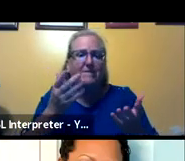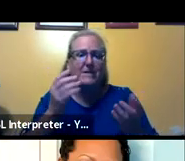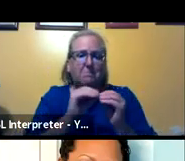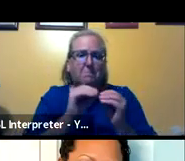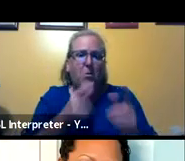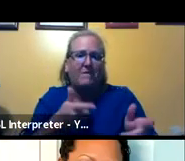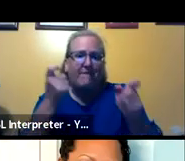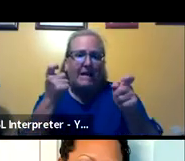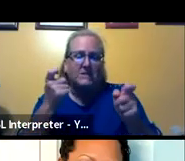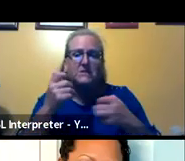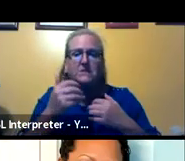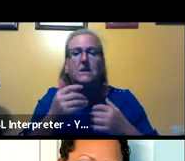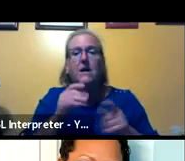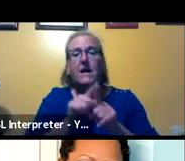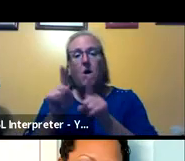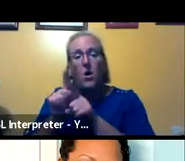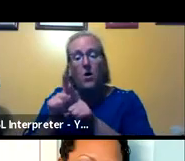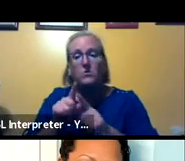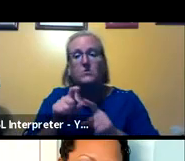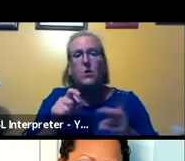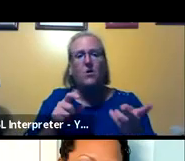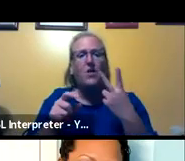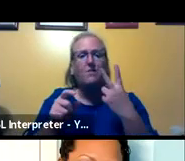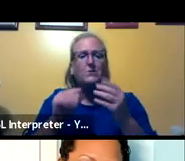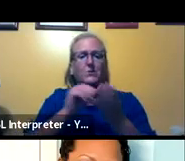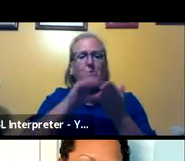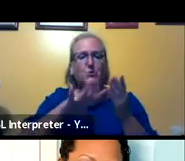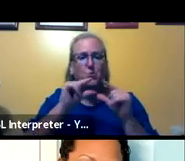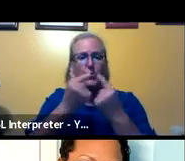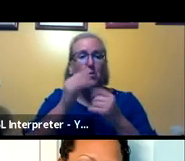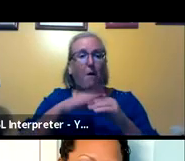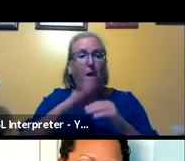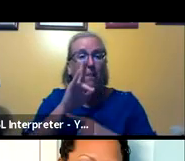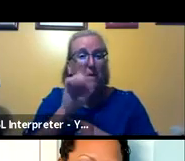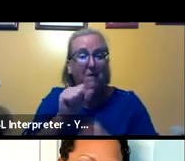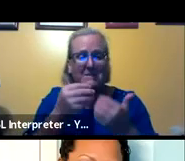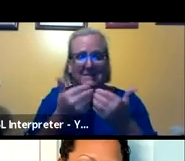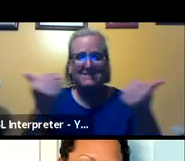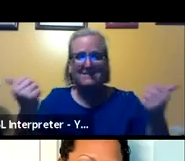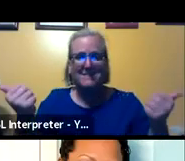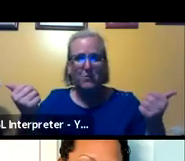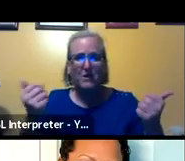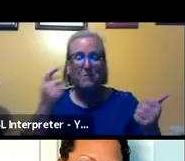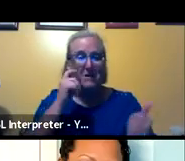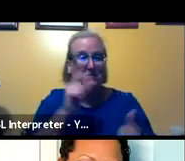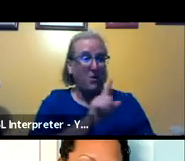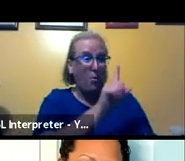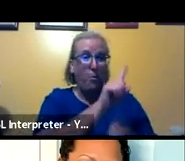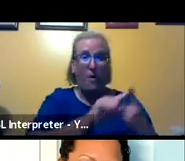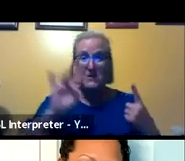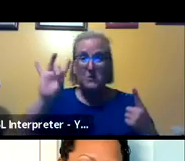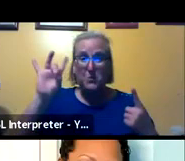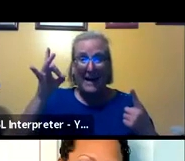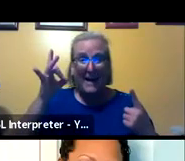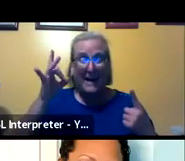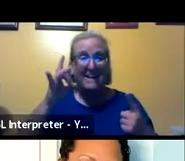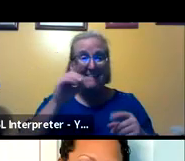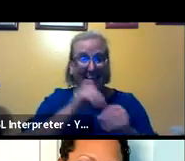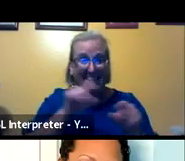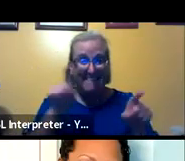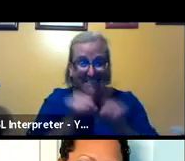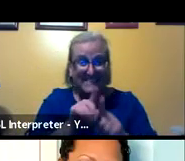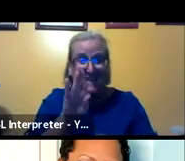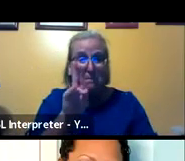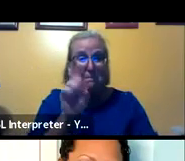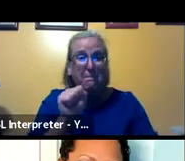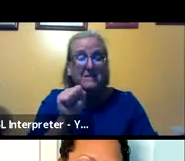It also allows us to separate the 2 student groups on the bus. Right now, grades 1 through 8 rode the same buses. And